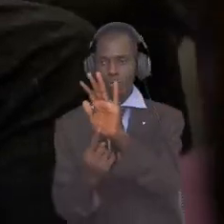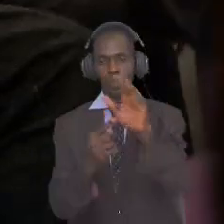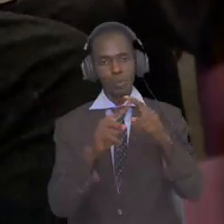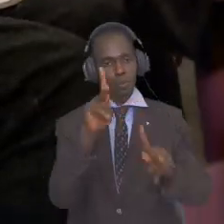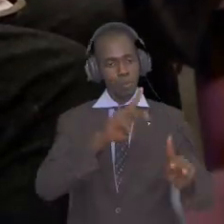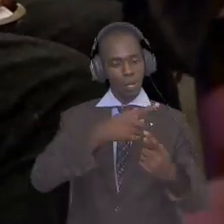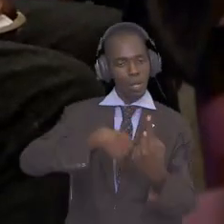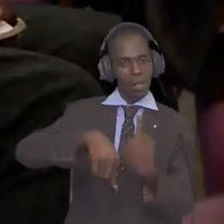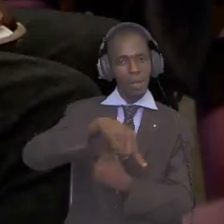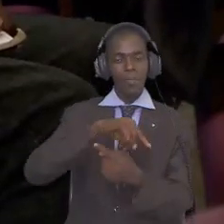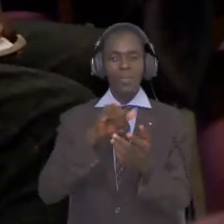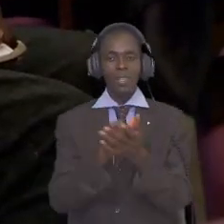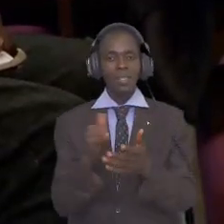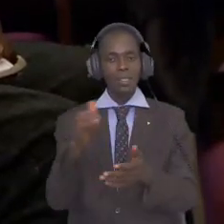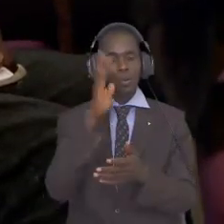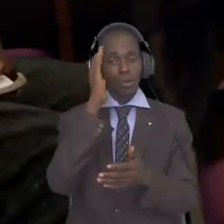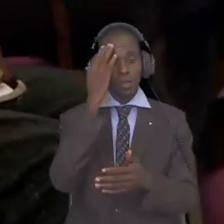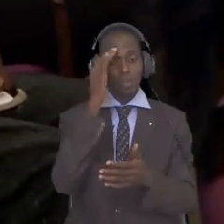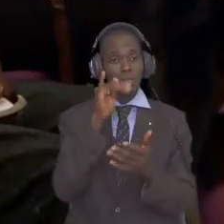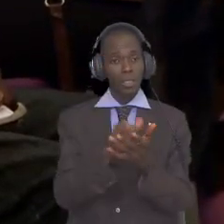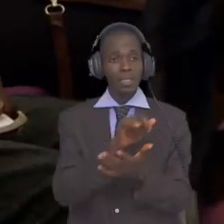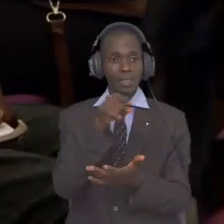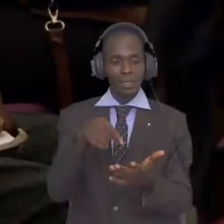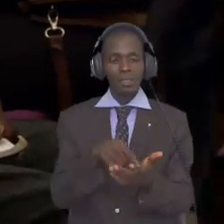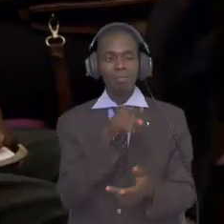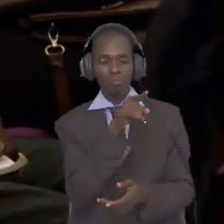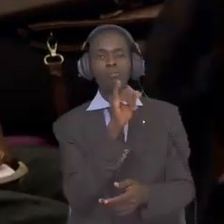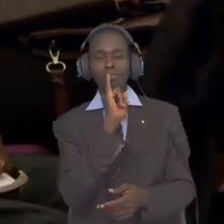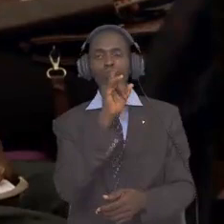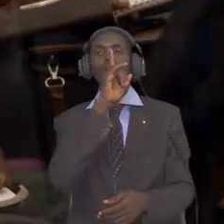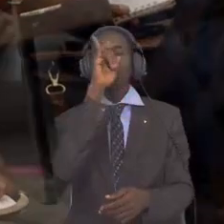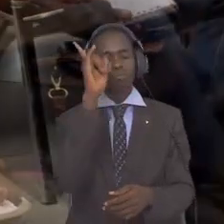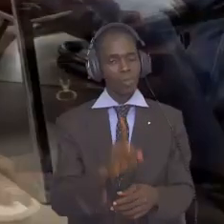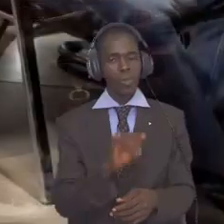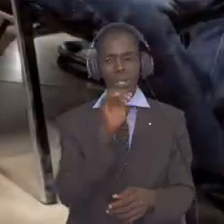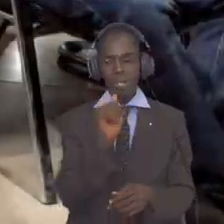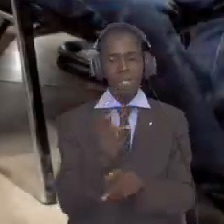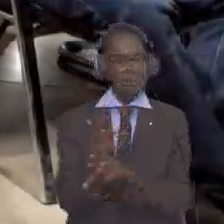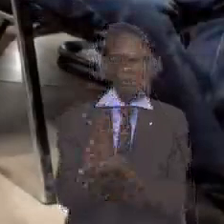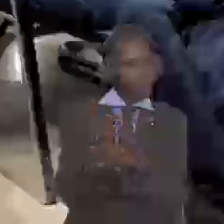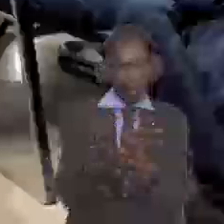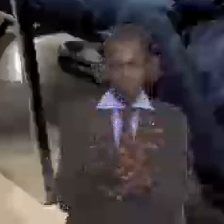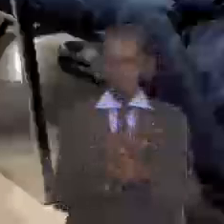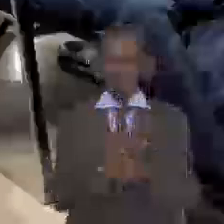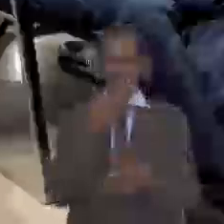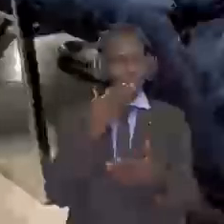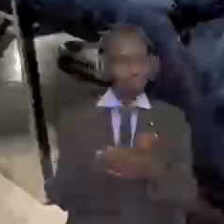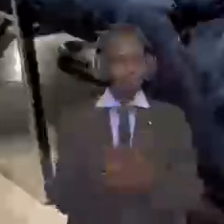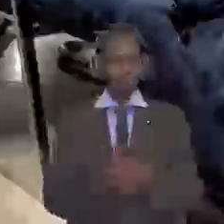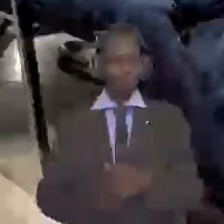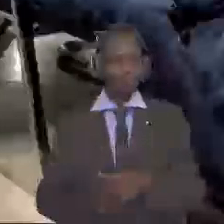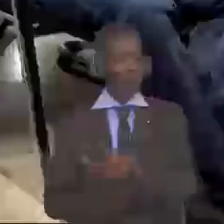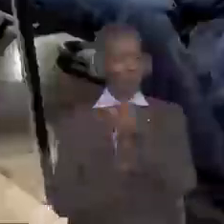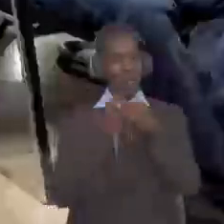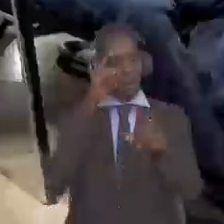know that this is an affectionate, a caring, a loving, a supportive brother or